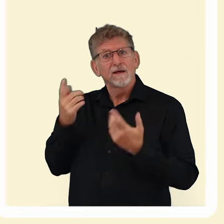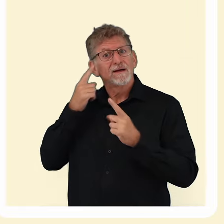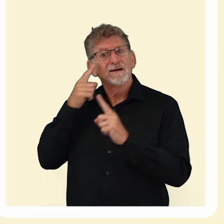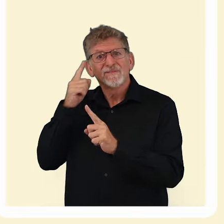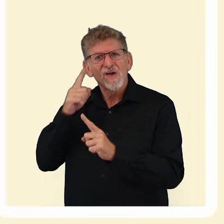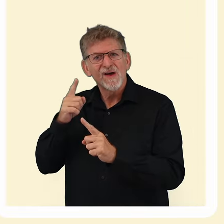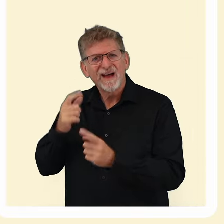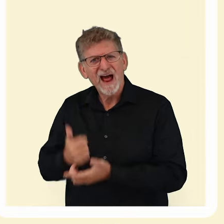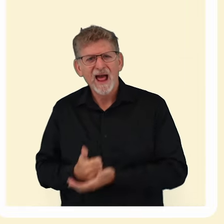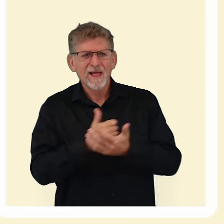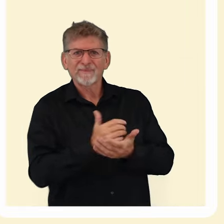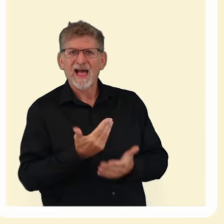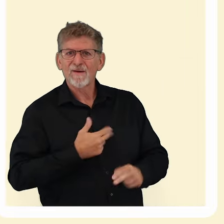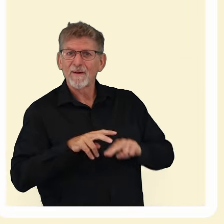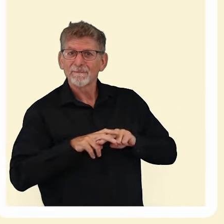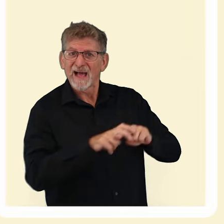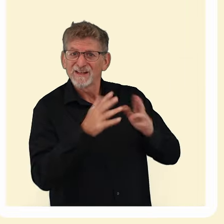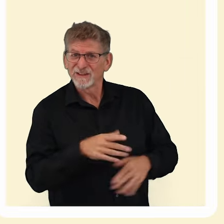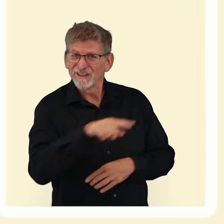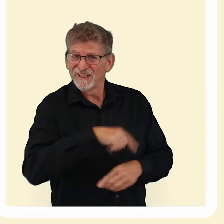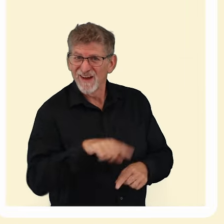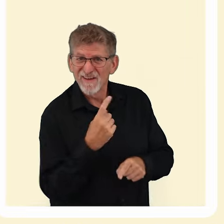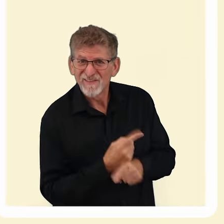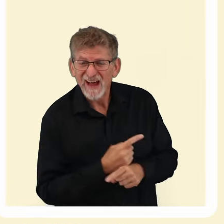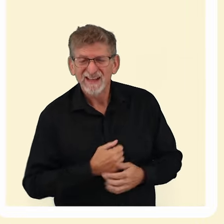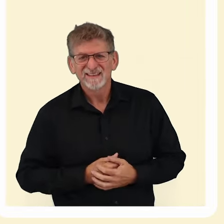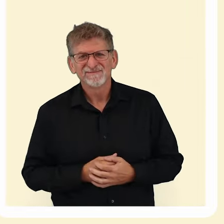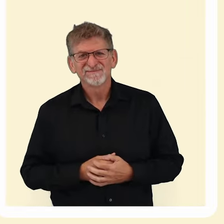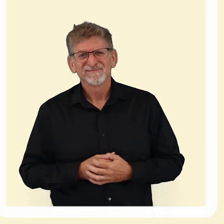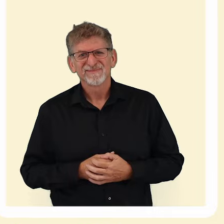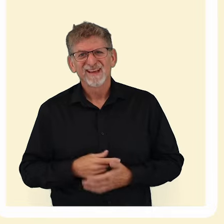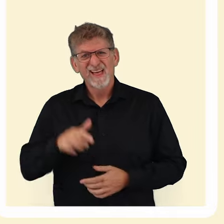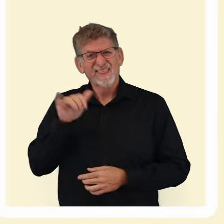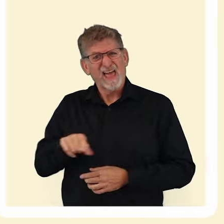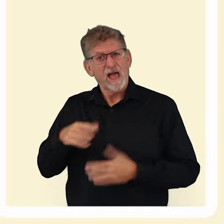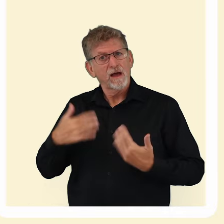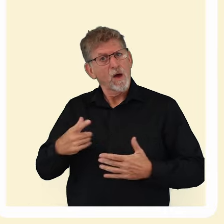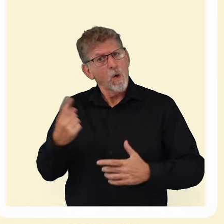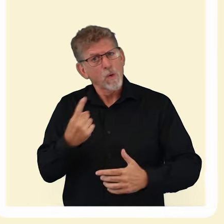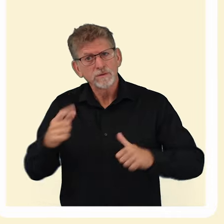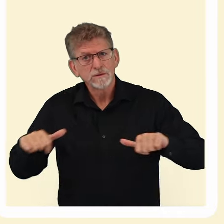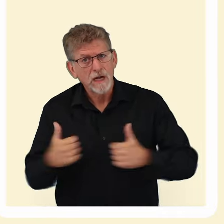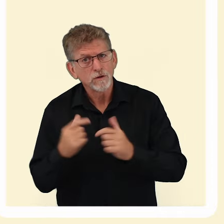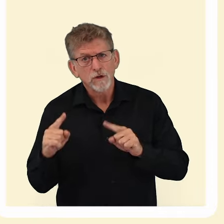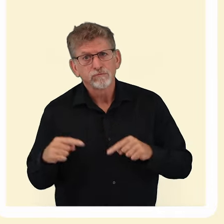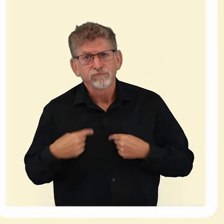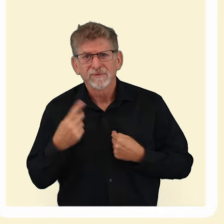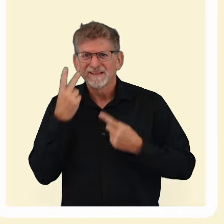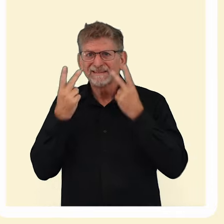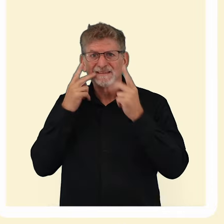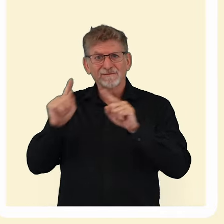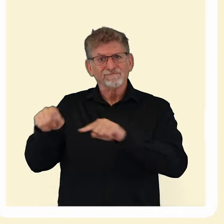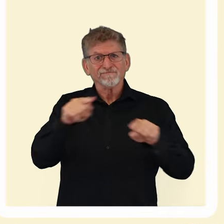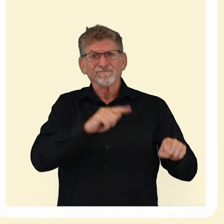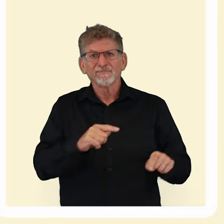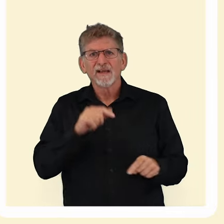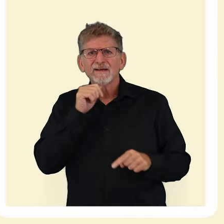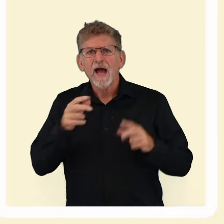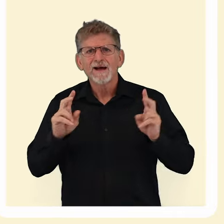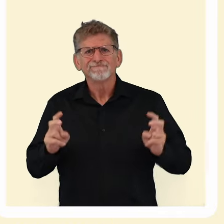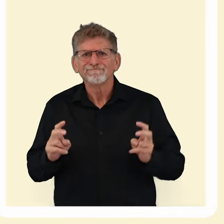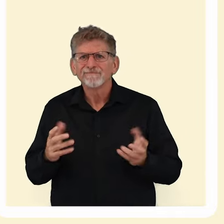and with technological innovation to help our passengers, right? Always a challenge, yeah. And we've seen it elsewhere